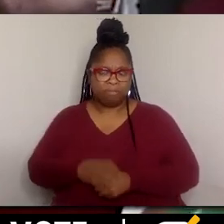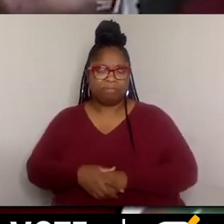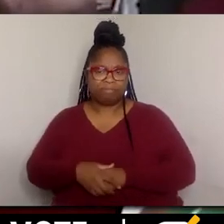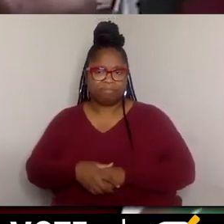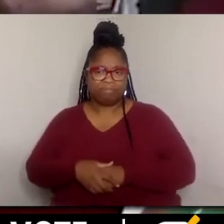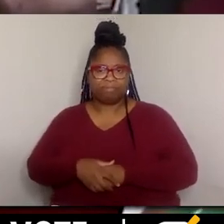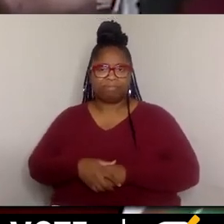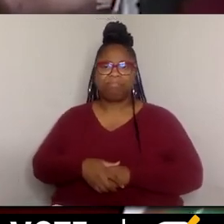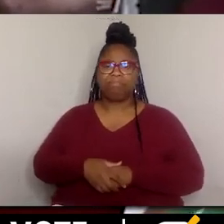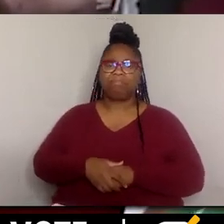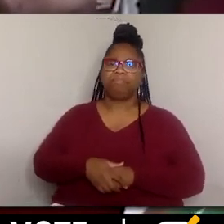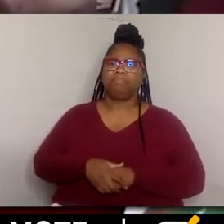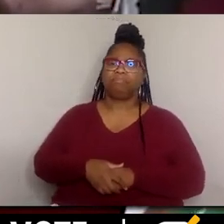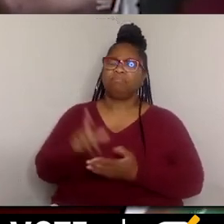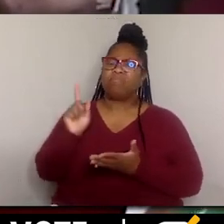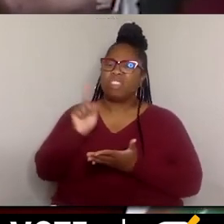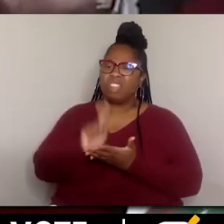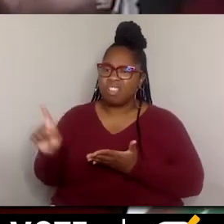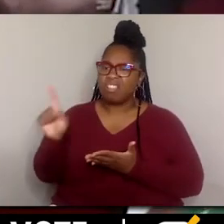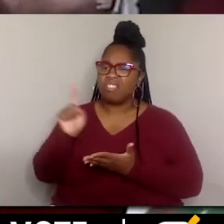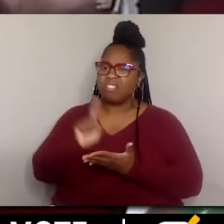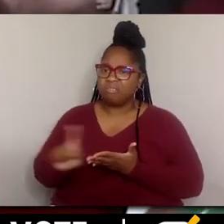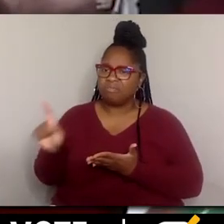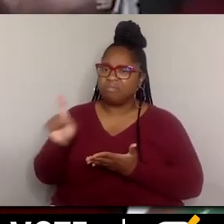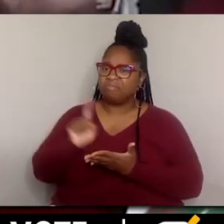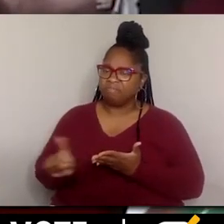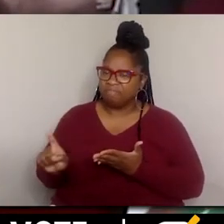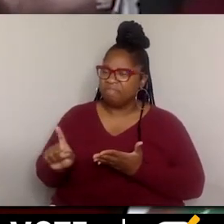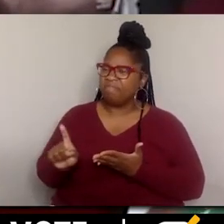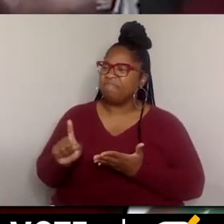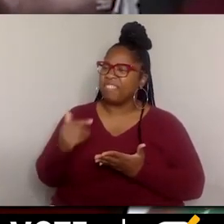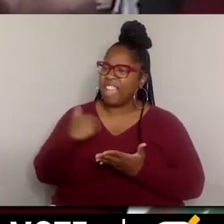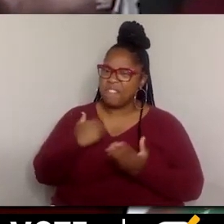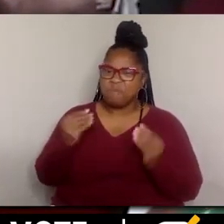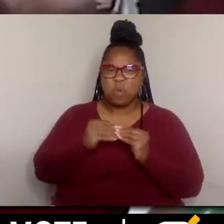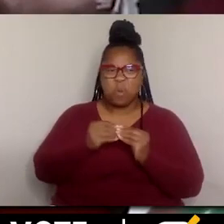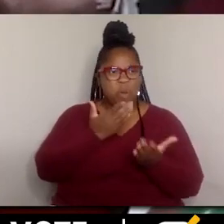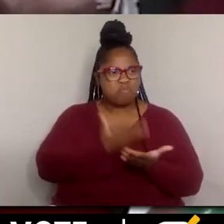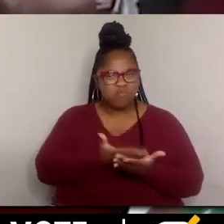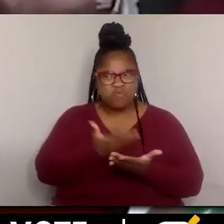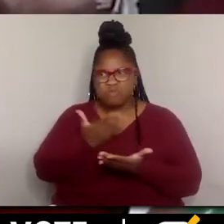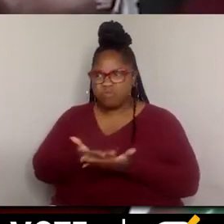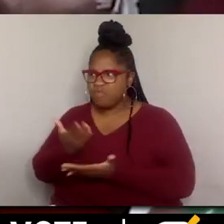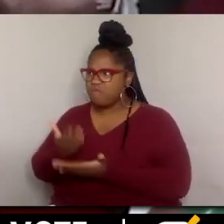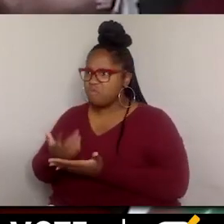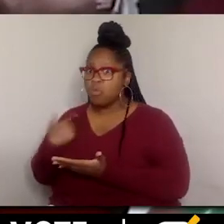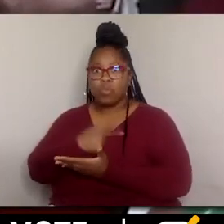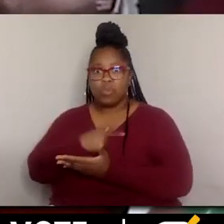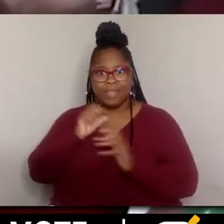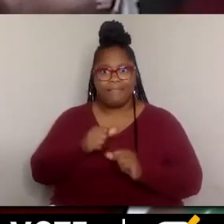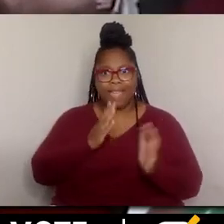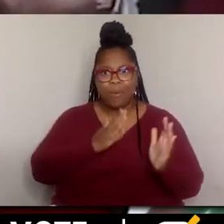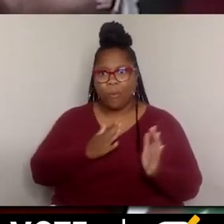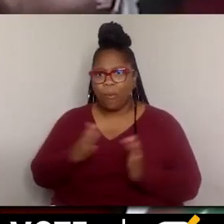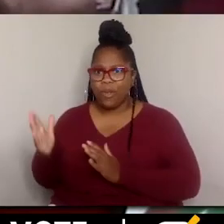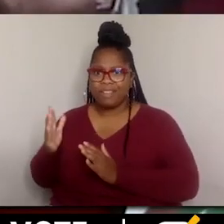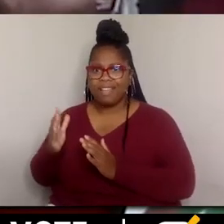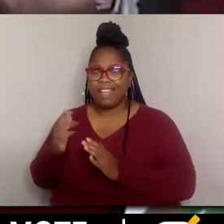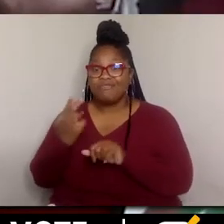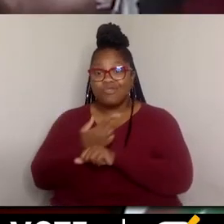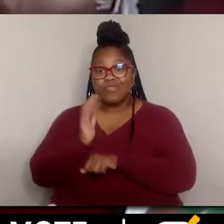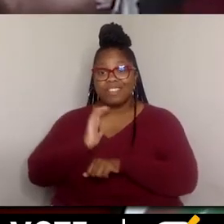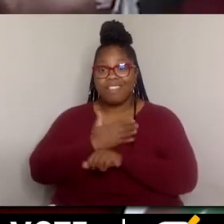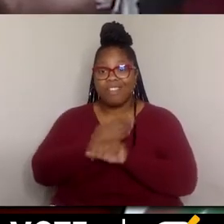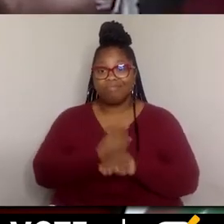Every week, we see more proof that we can organize in our virtual space to advocate for our profession